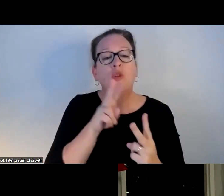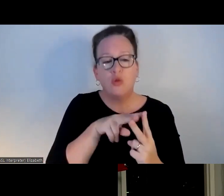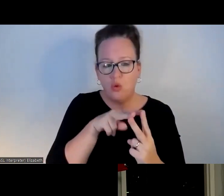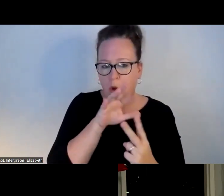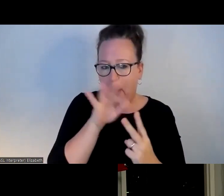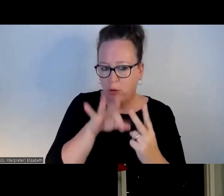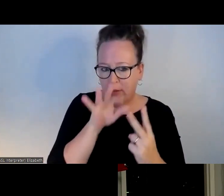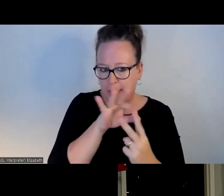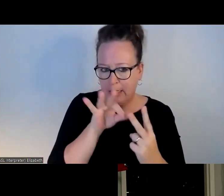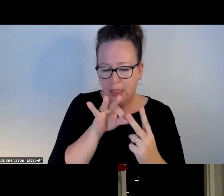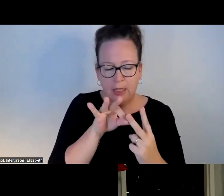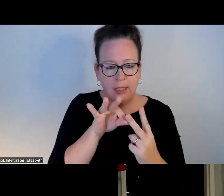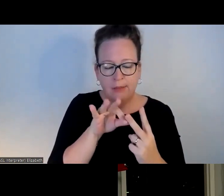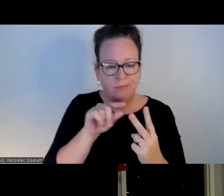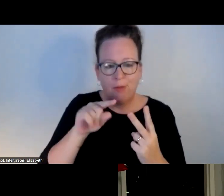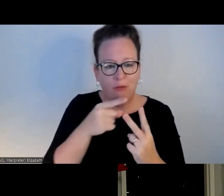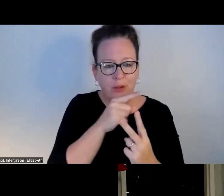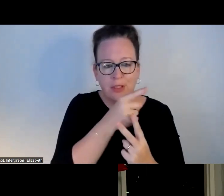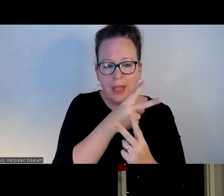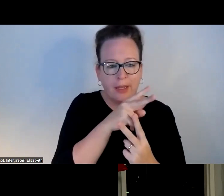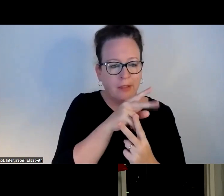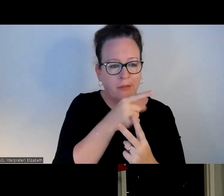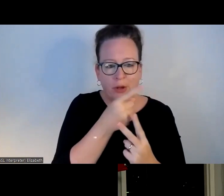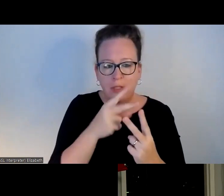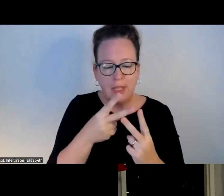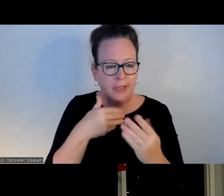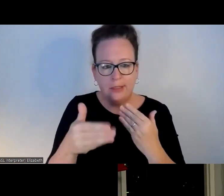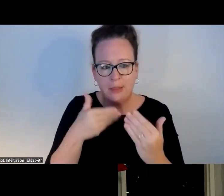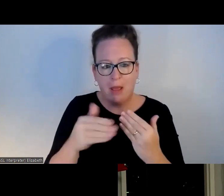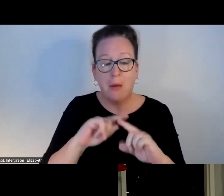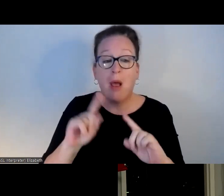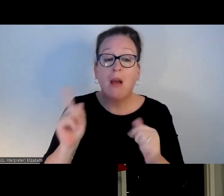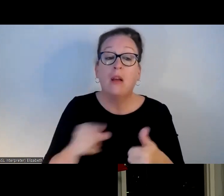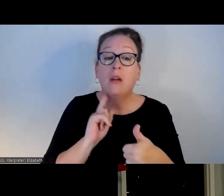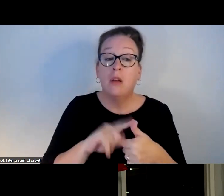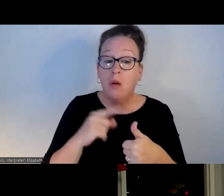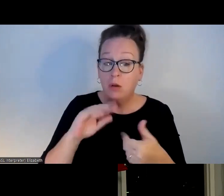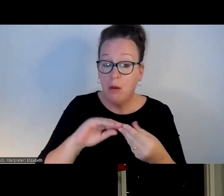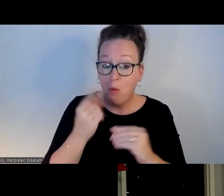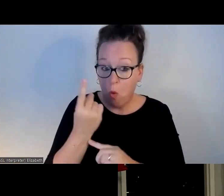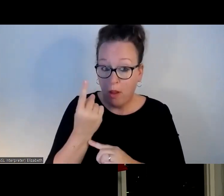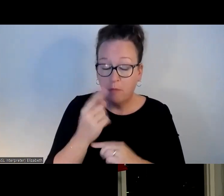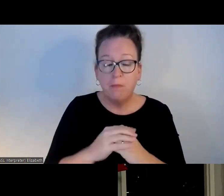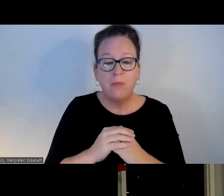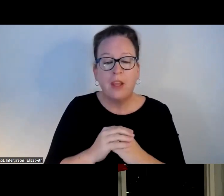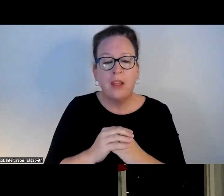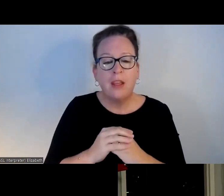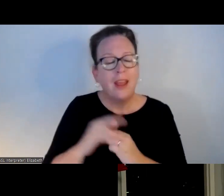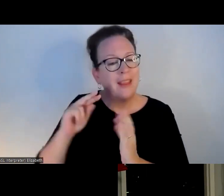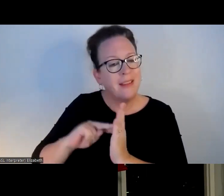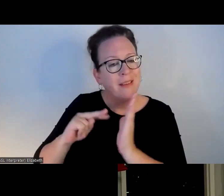them could be either way, actually. One is that given the fact that the definition for the environmental